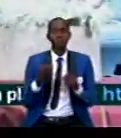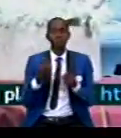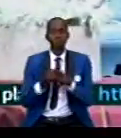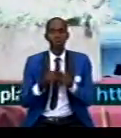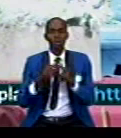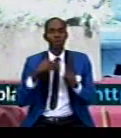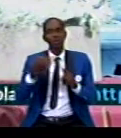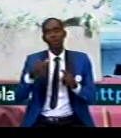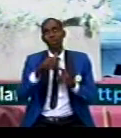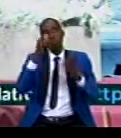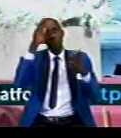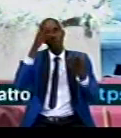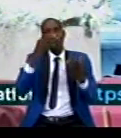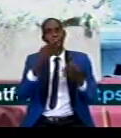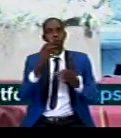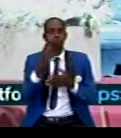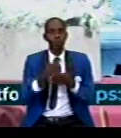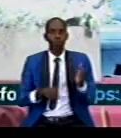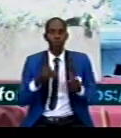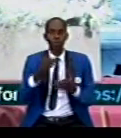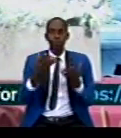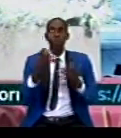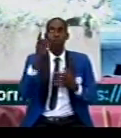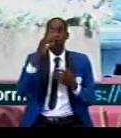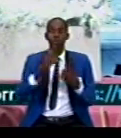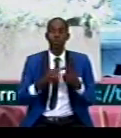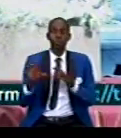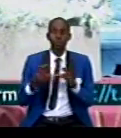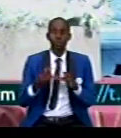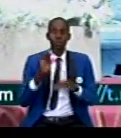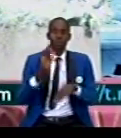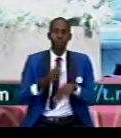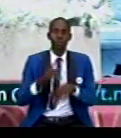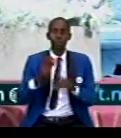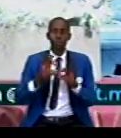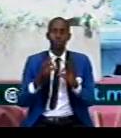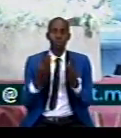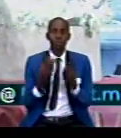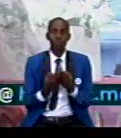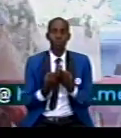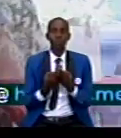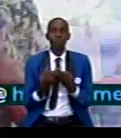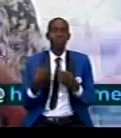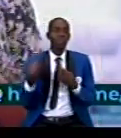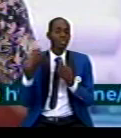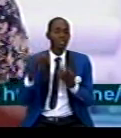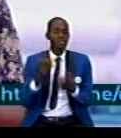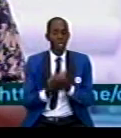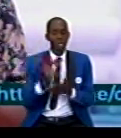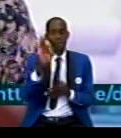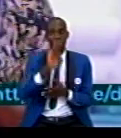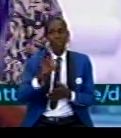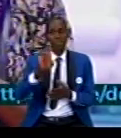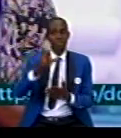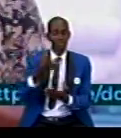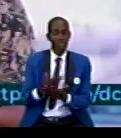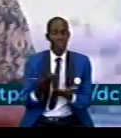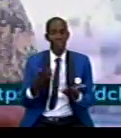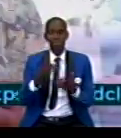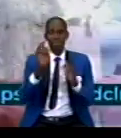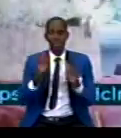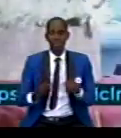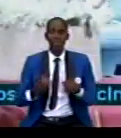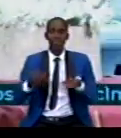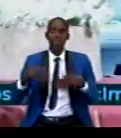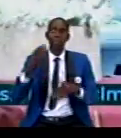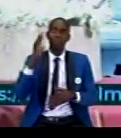my family. Since on Friday I came, I can testify fully that now I can match my